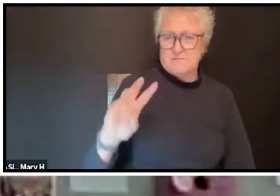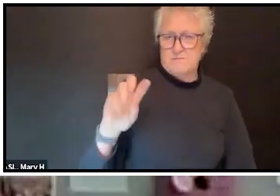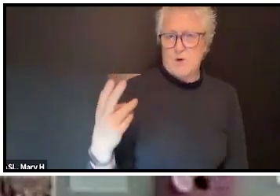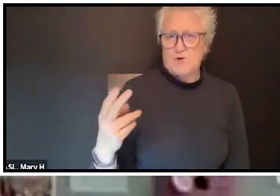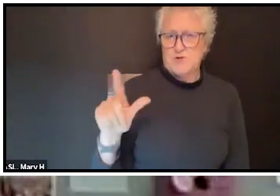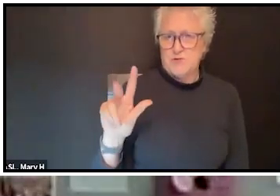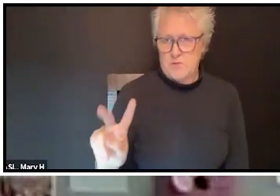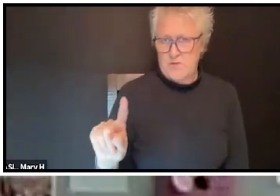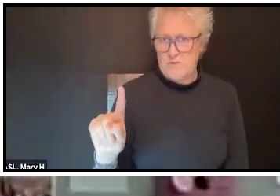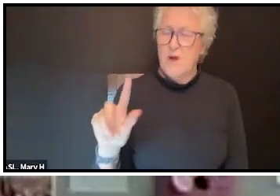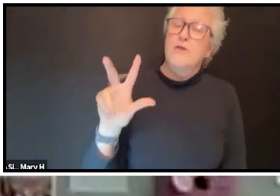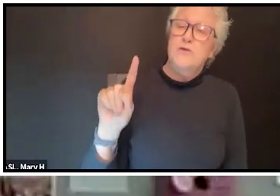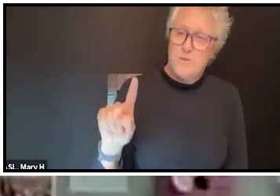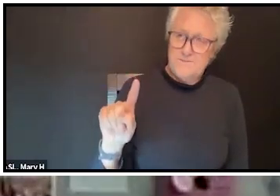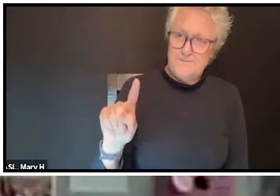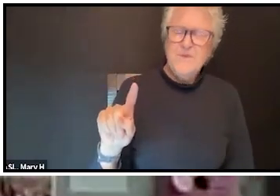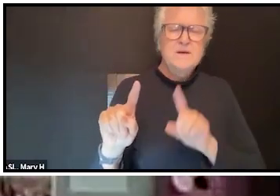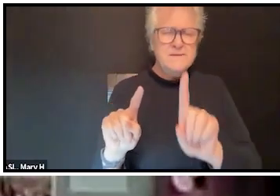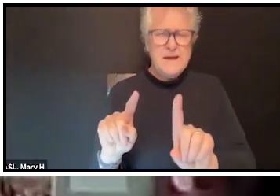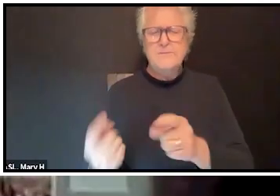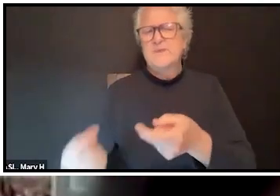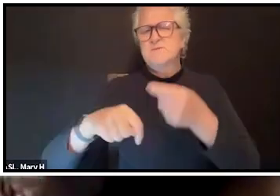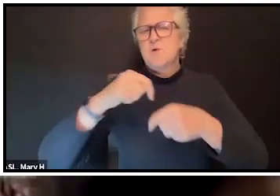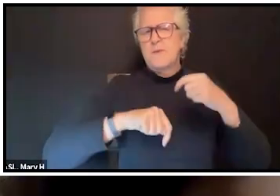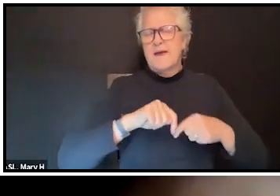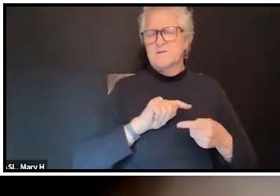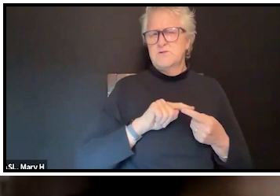to the February 27th Self-Direction Connection